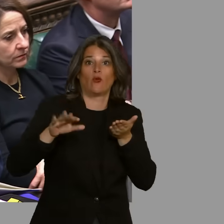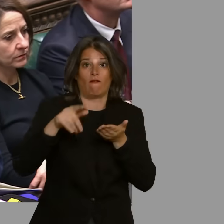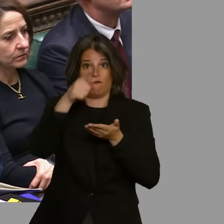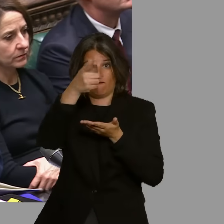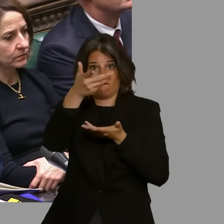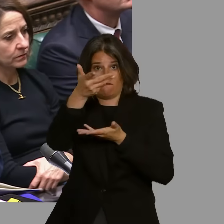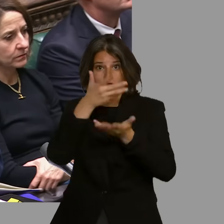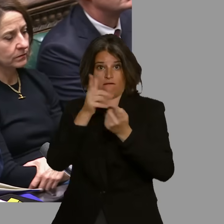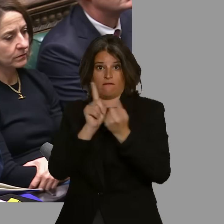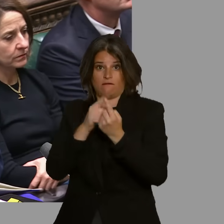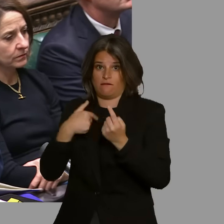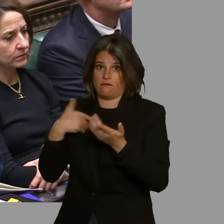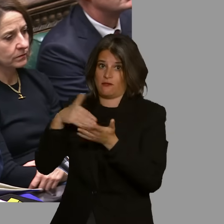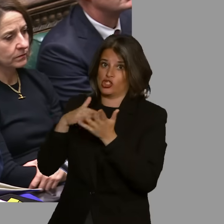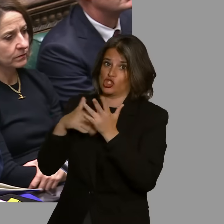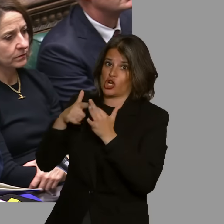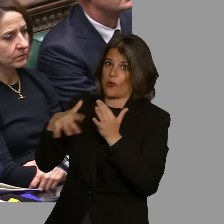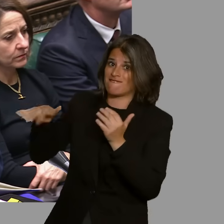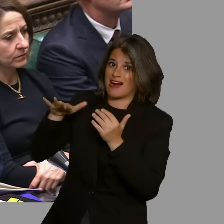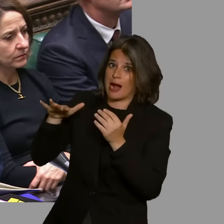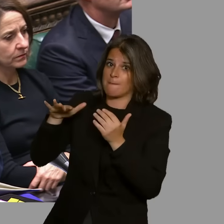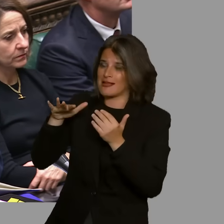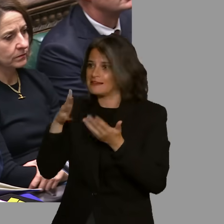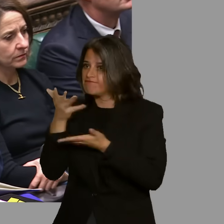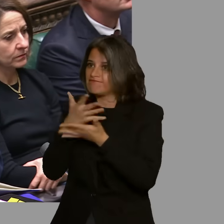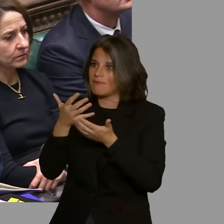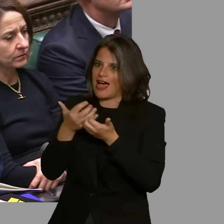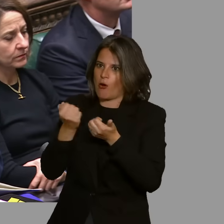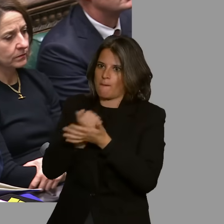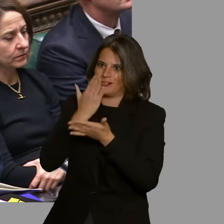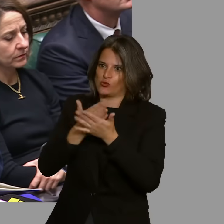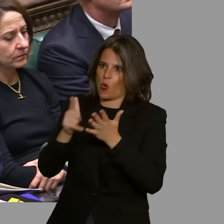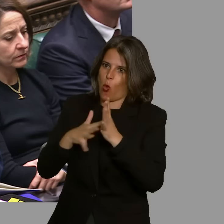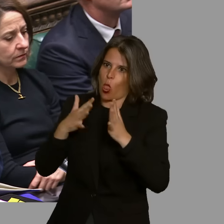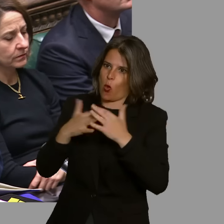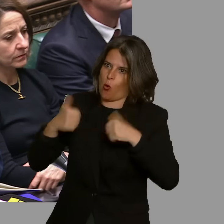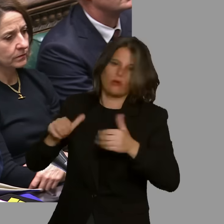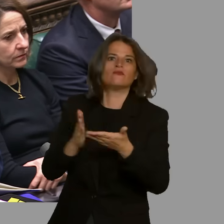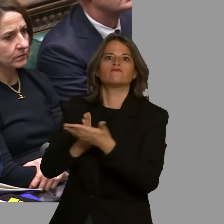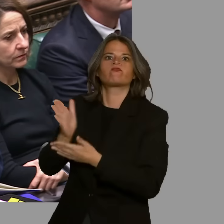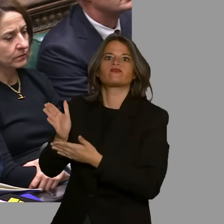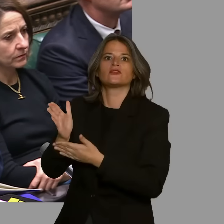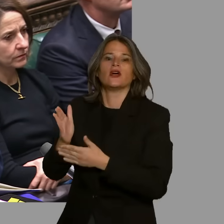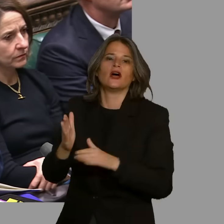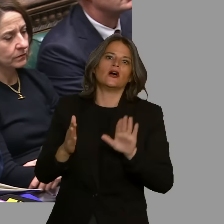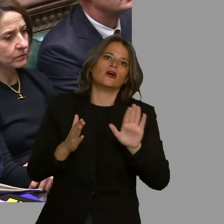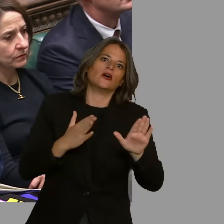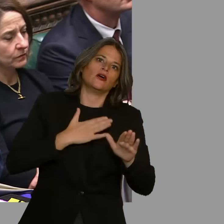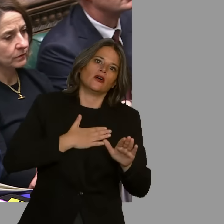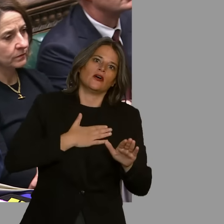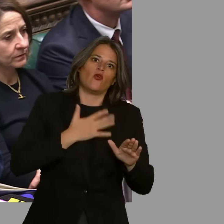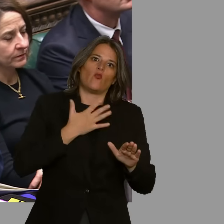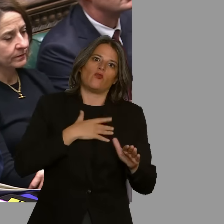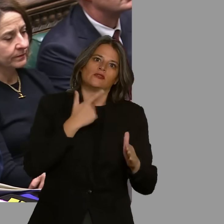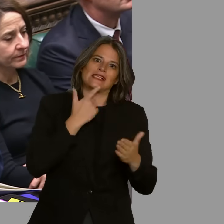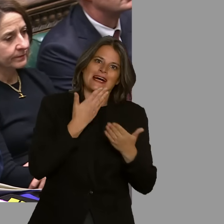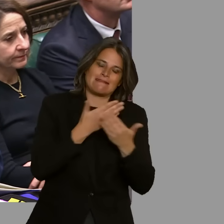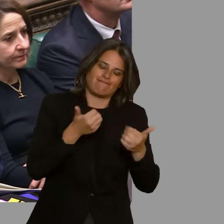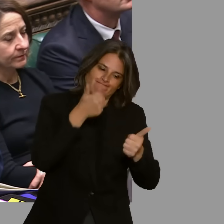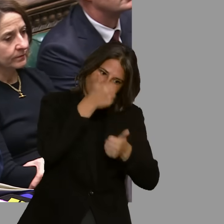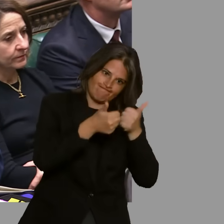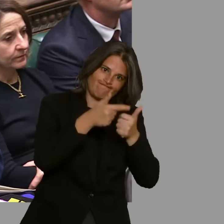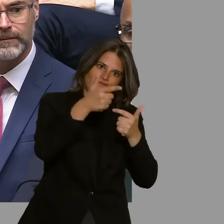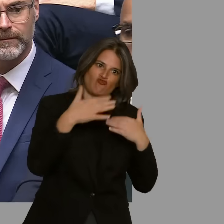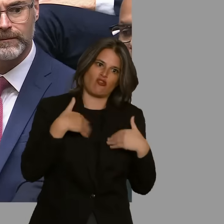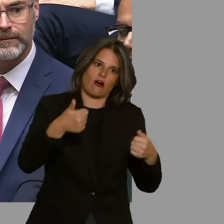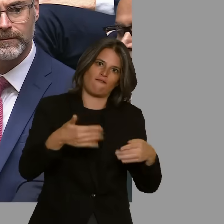recovery? I know this is a deeply personal campaign for him, a campaign that's also supported by my honourable friend for the Isle